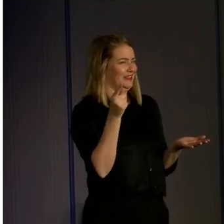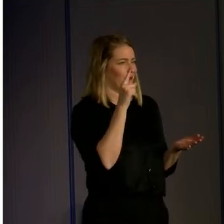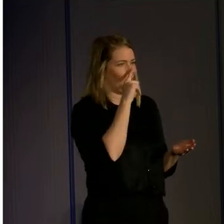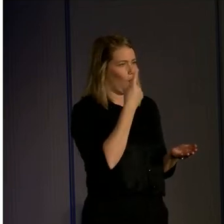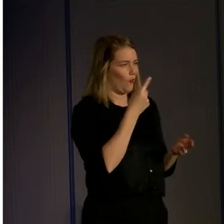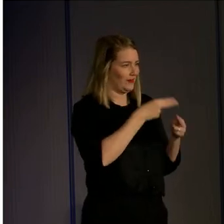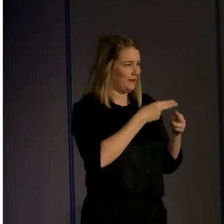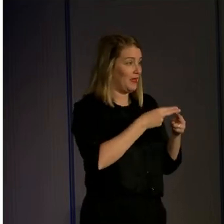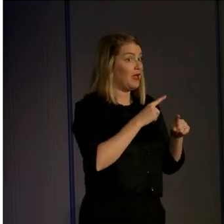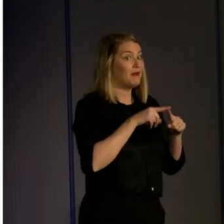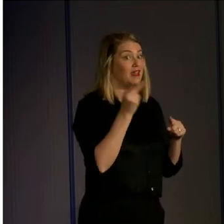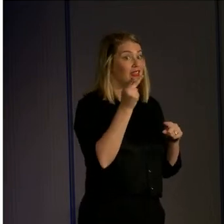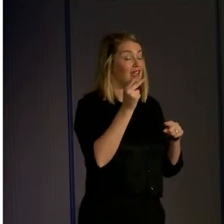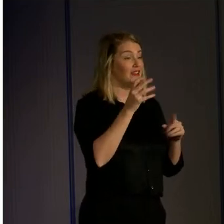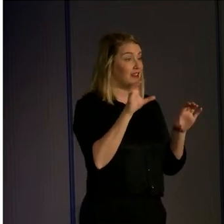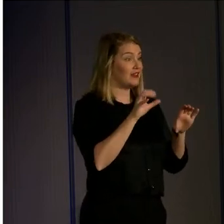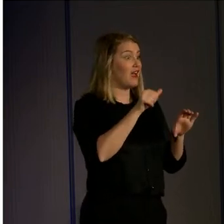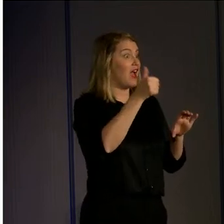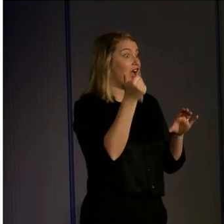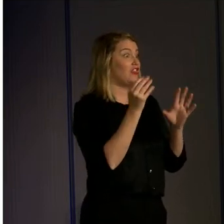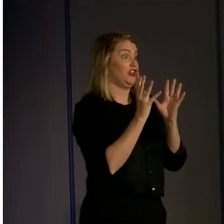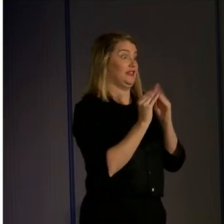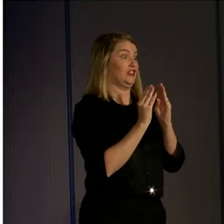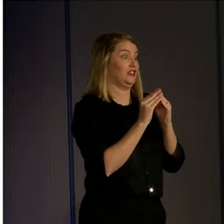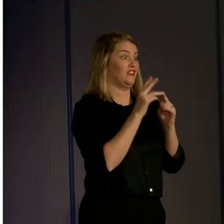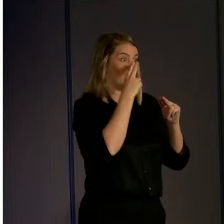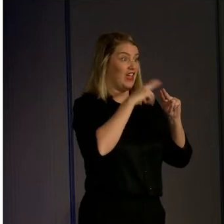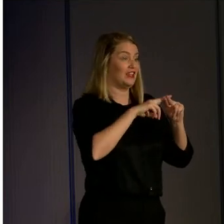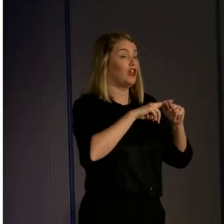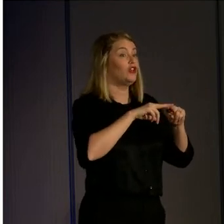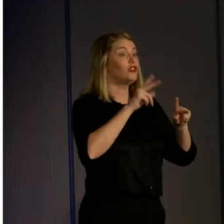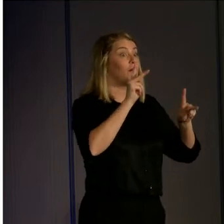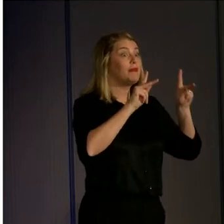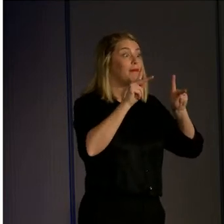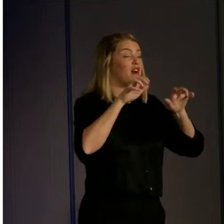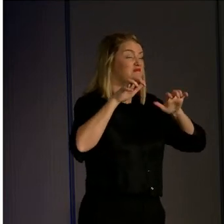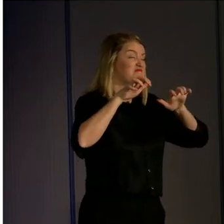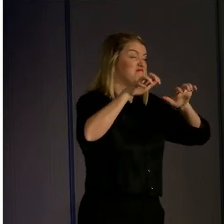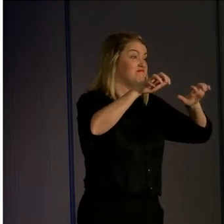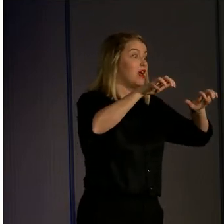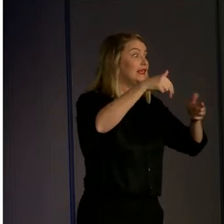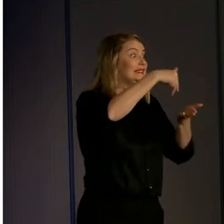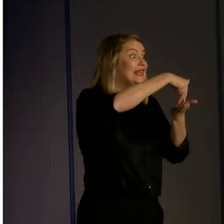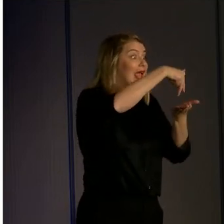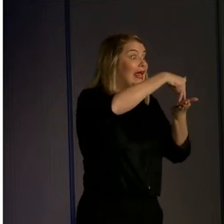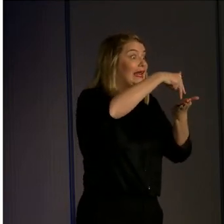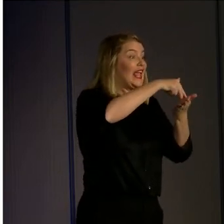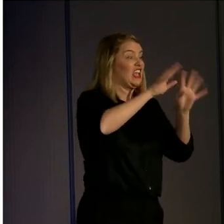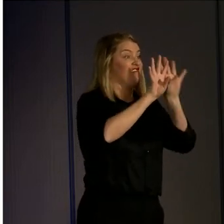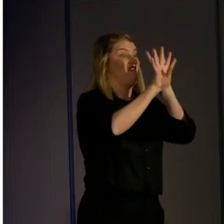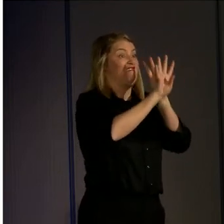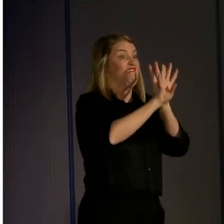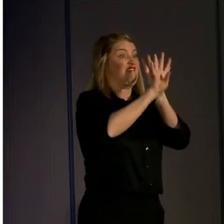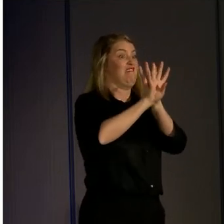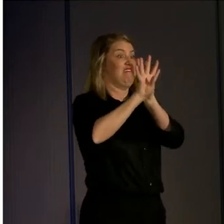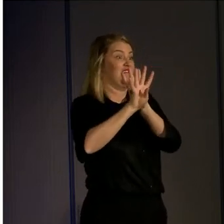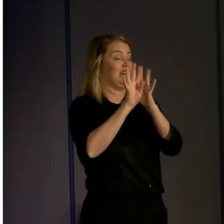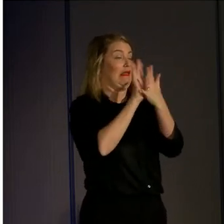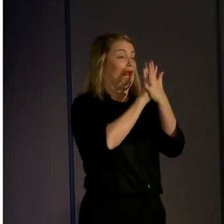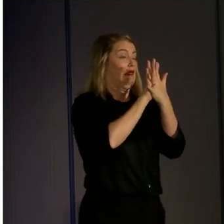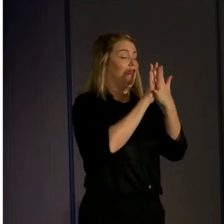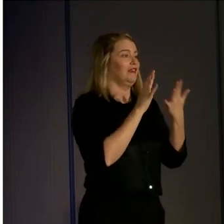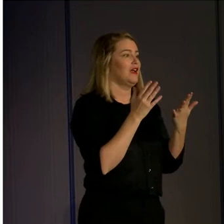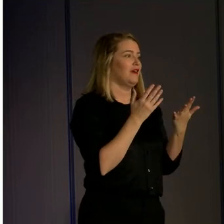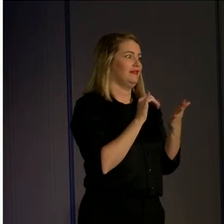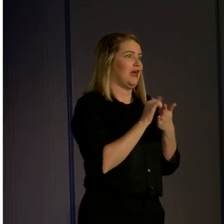other sessions that were a lot of fun. So the place was packed. It was standing room only. And this is back when we might actually squeeze a few extra